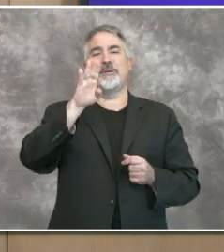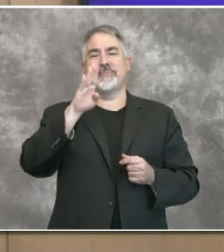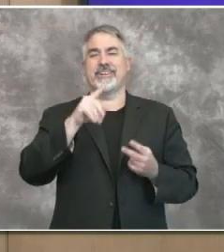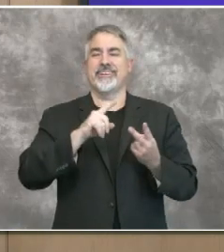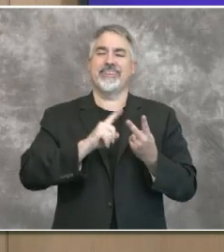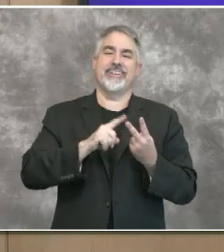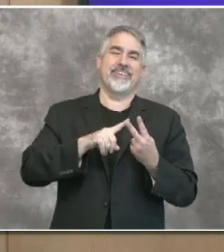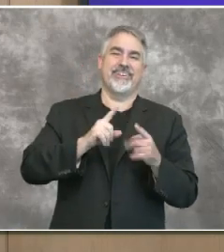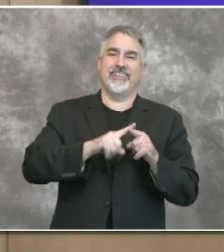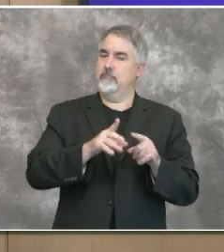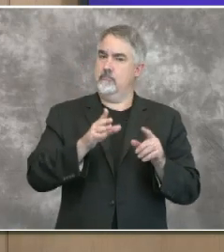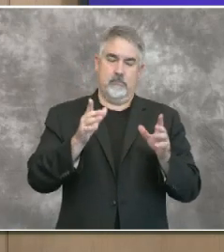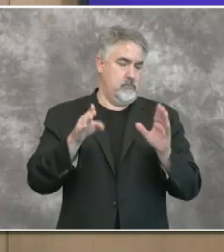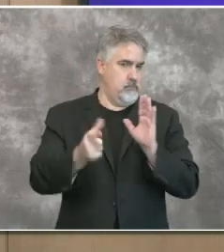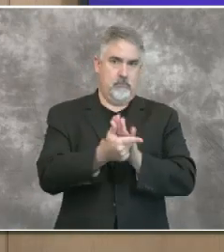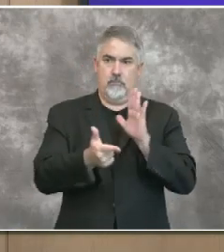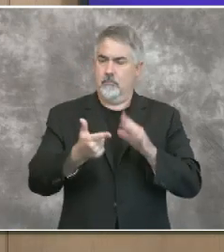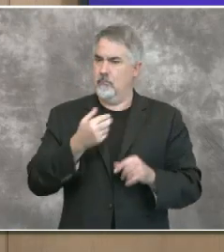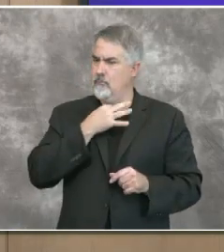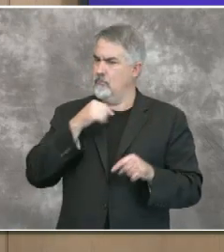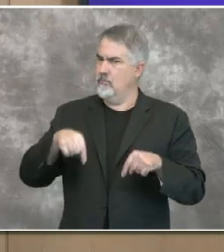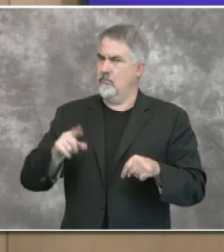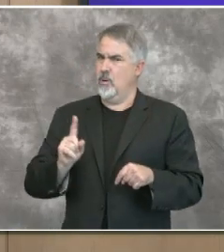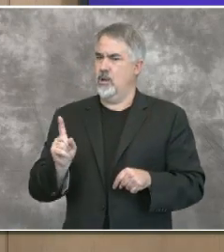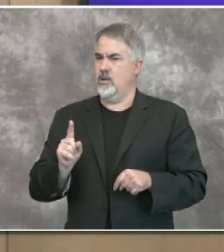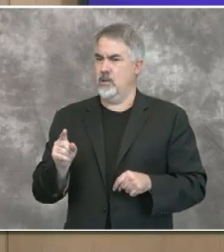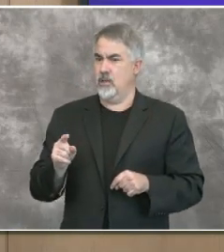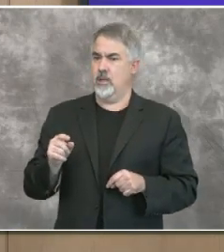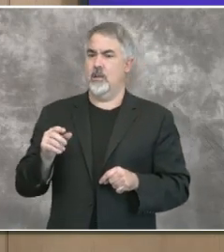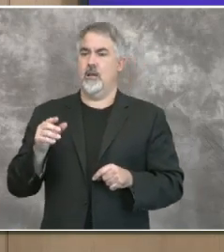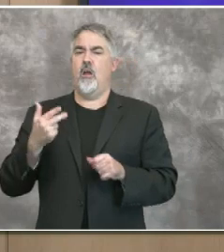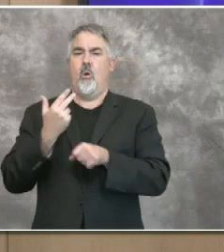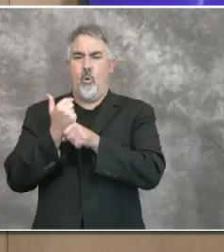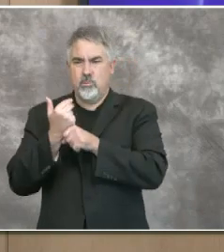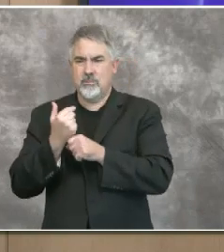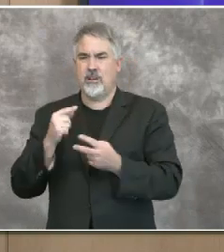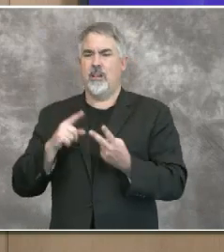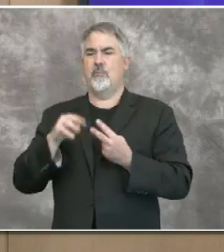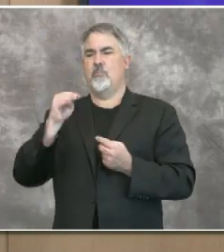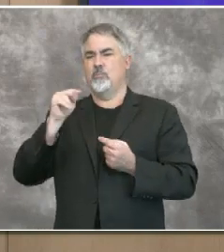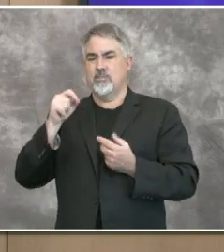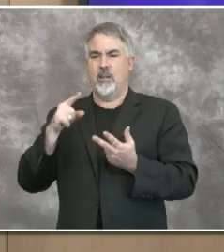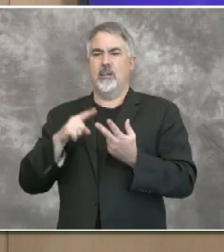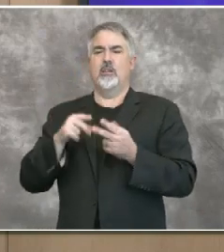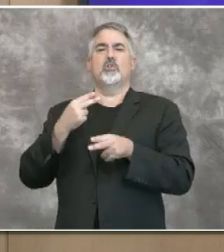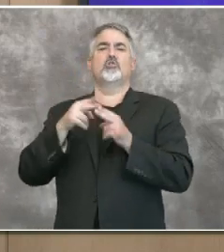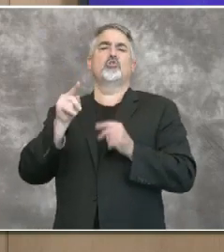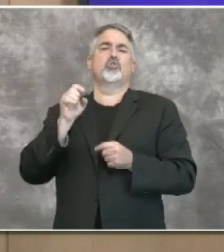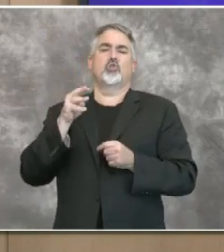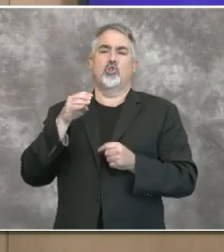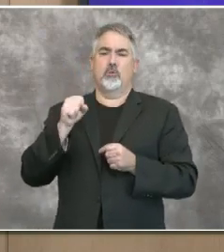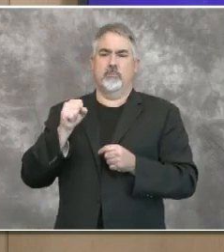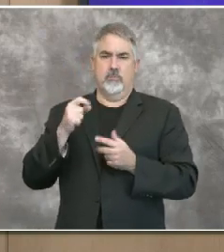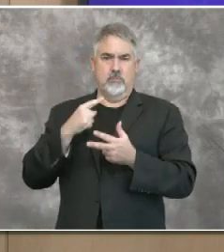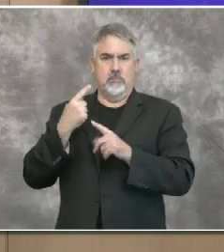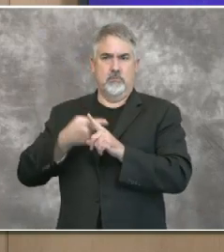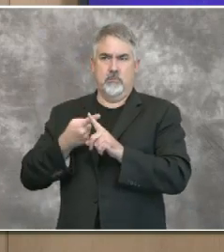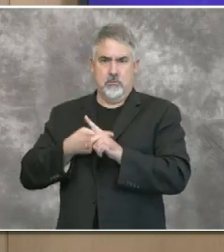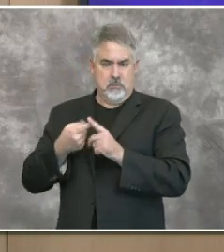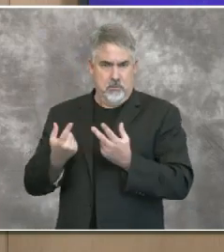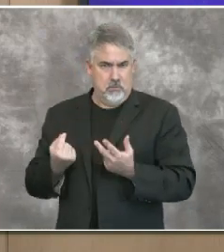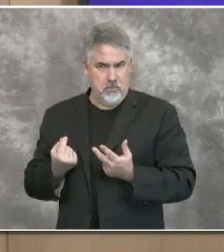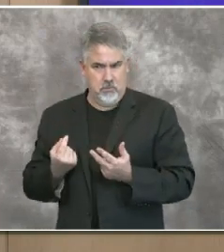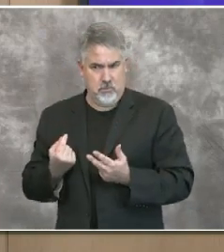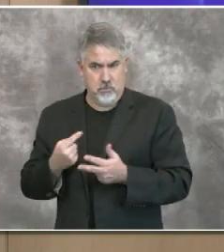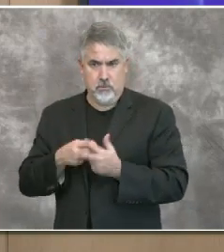motels, and even short-term rentals are okay to be operating in San Diego County if they are housing individuals related